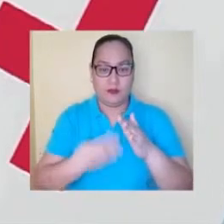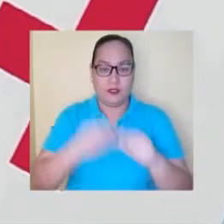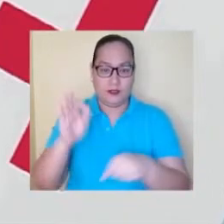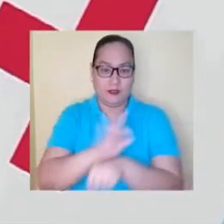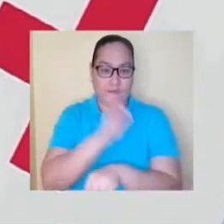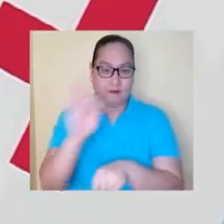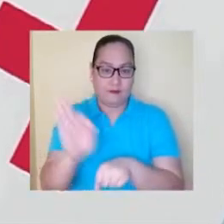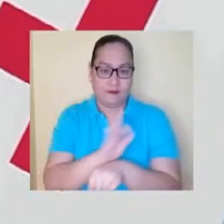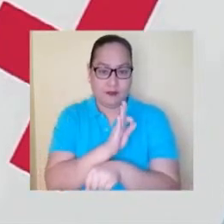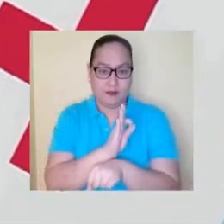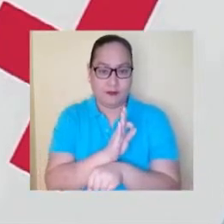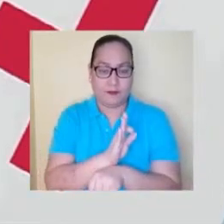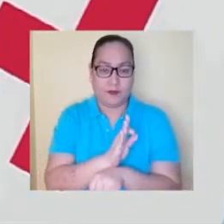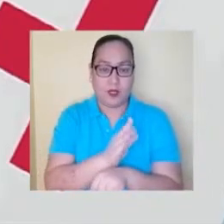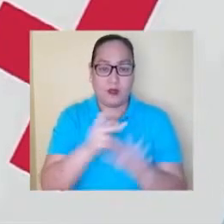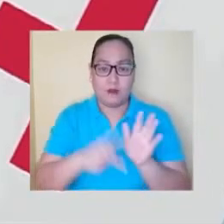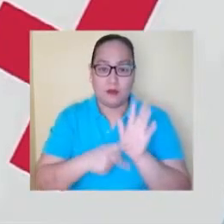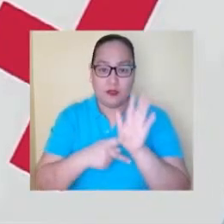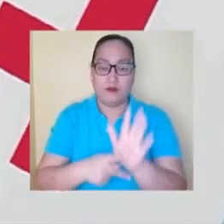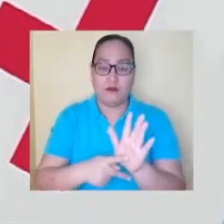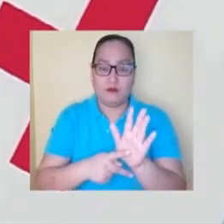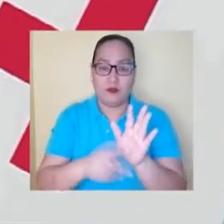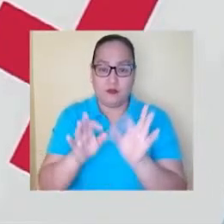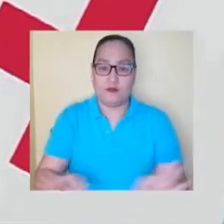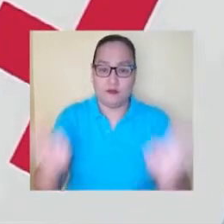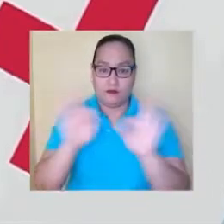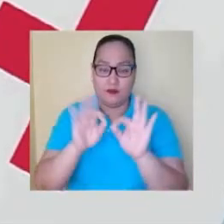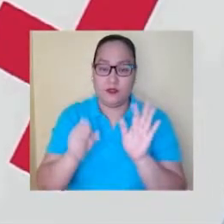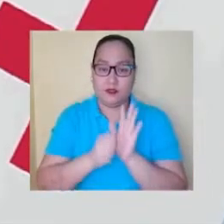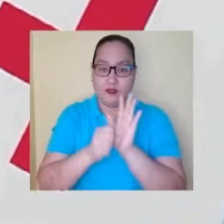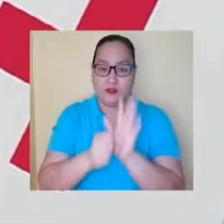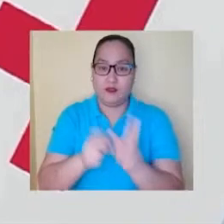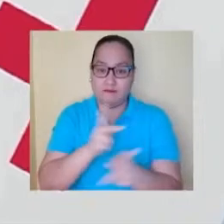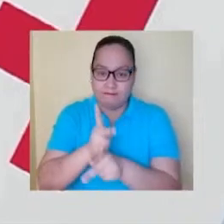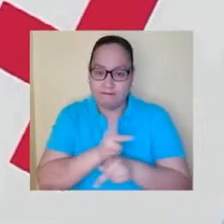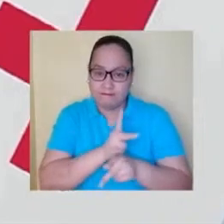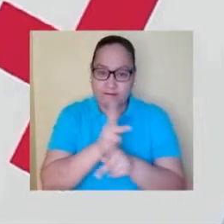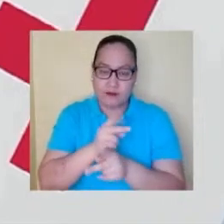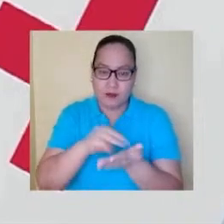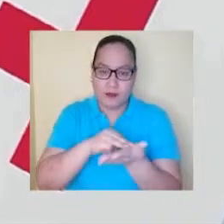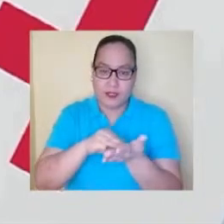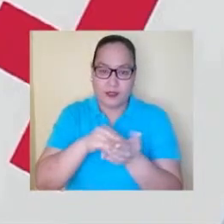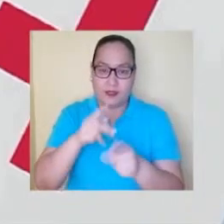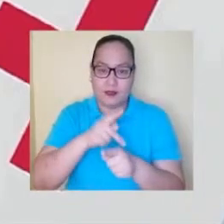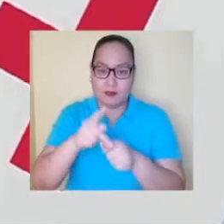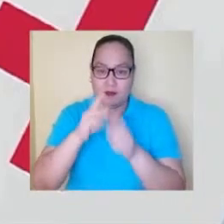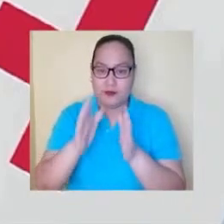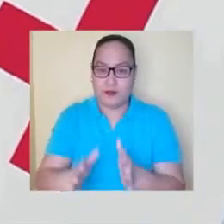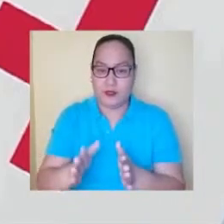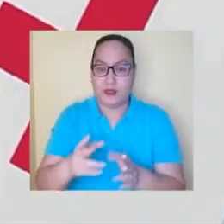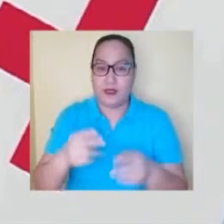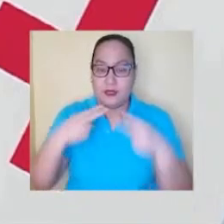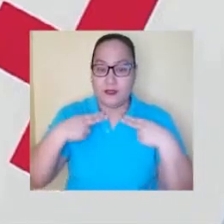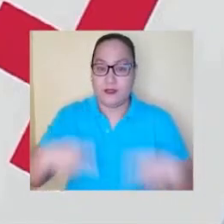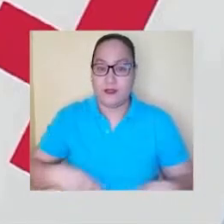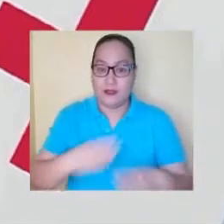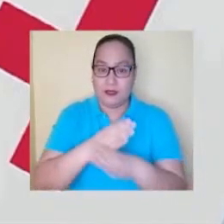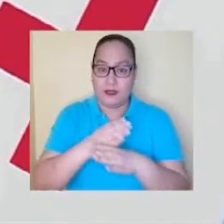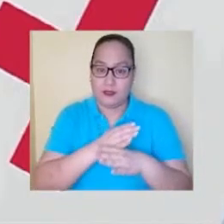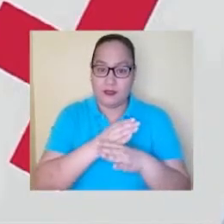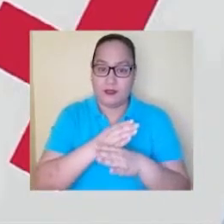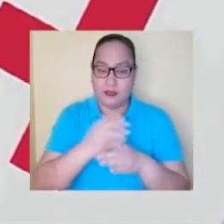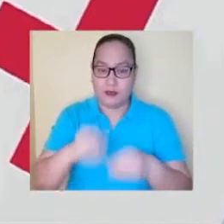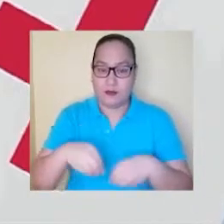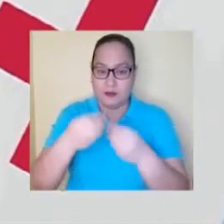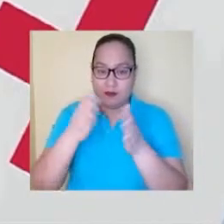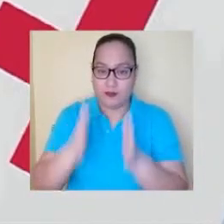functions. The four main vital signs, routinely monitored by medical professionals and healthcare providers, include the following.